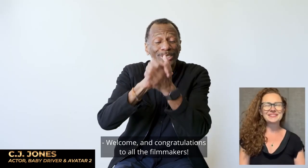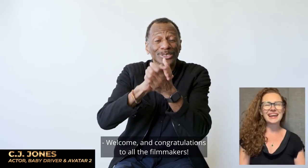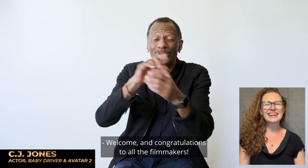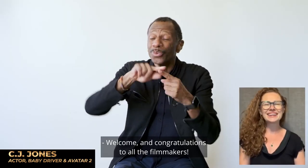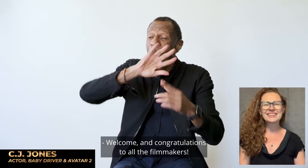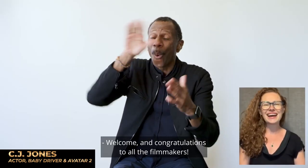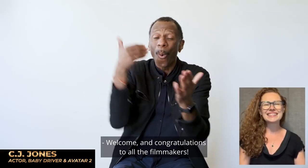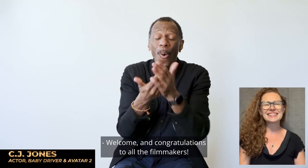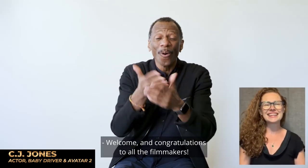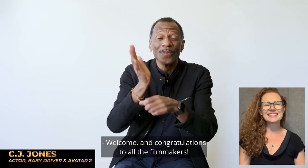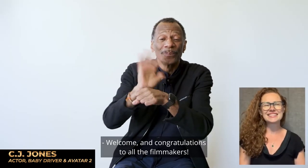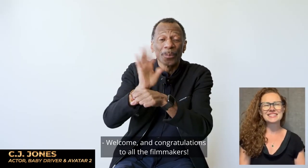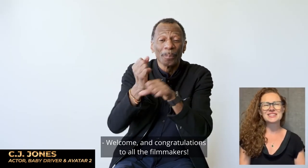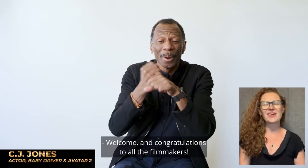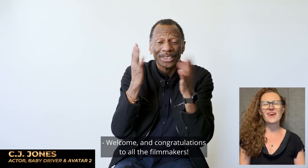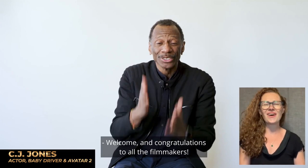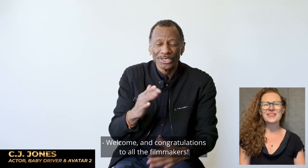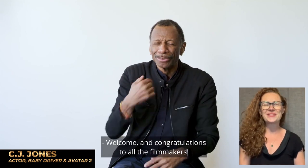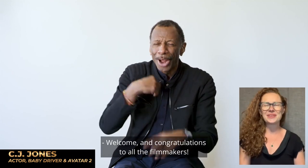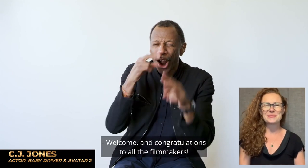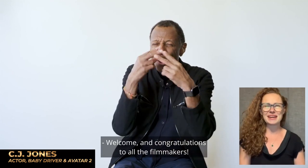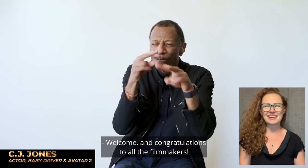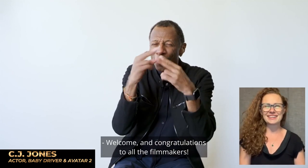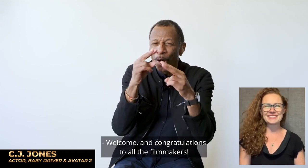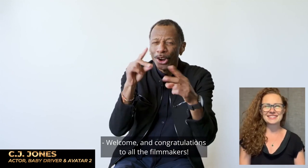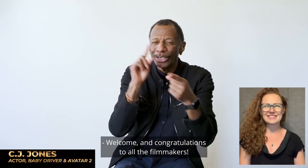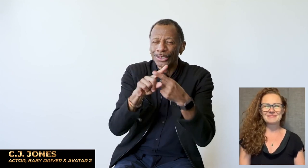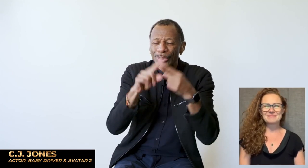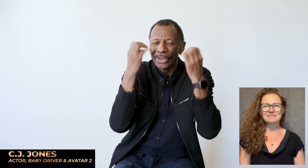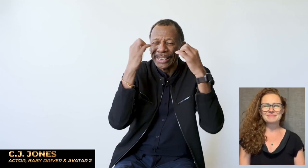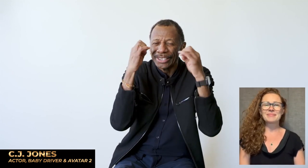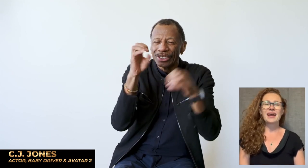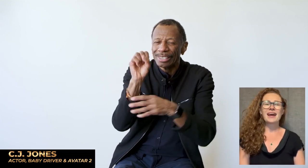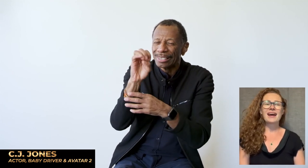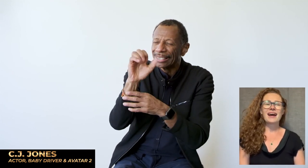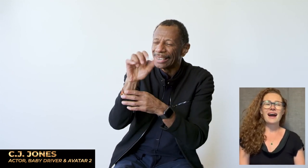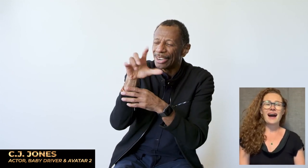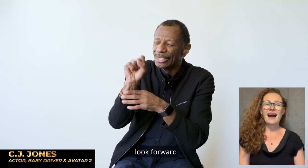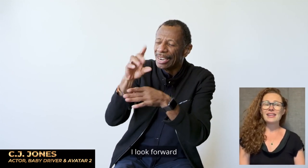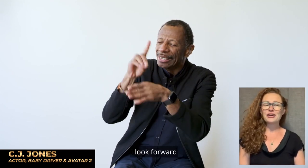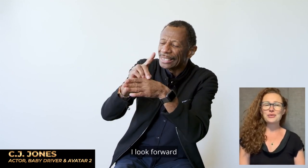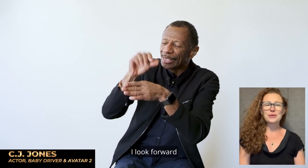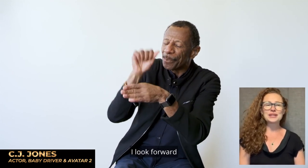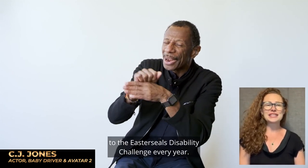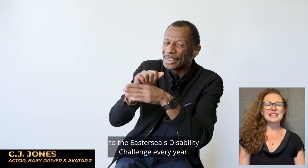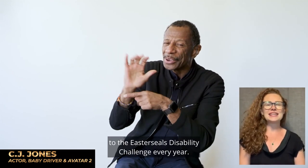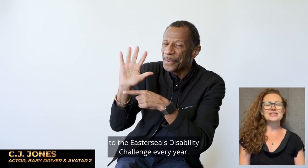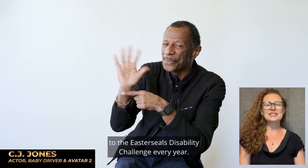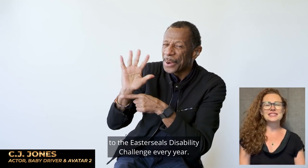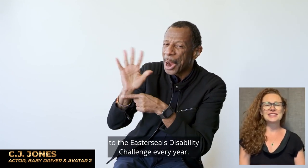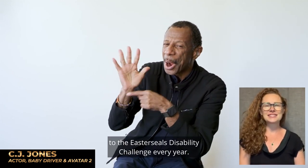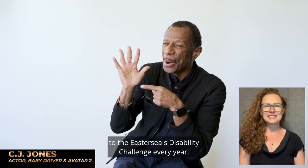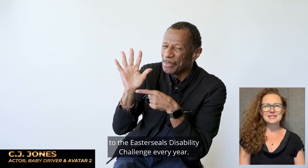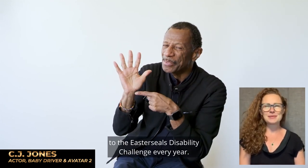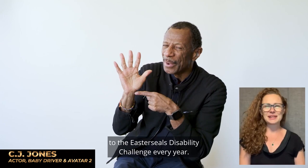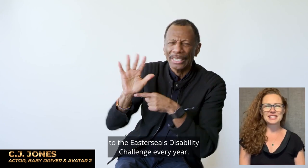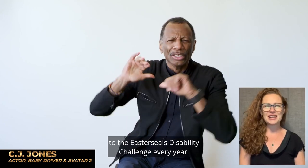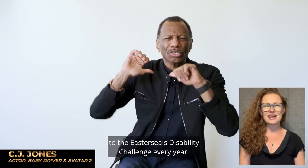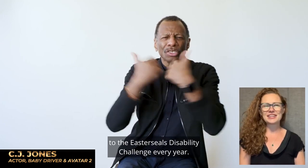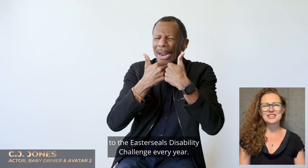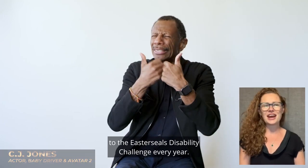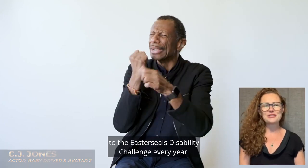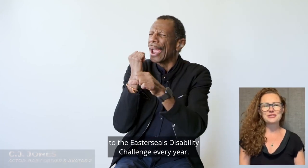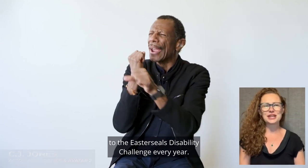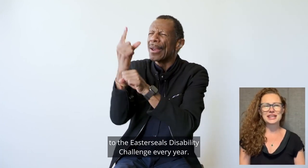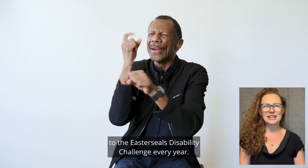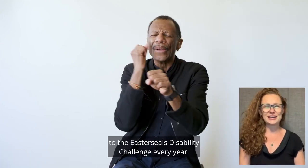Welcome and congratulations to all the filmmakers. I look forward to the Easterseals Disability